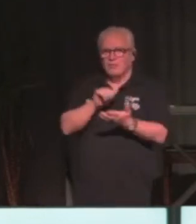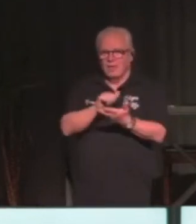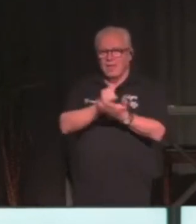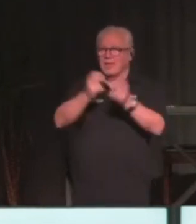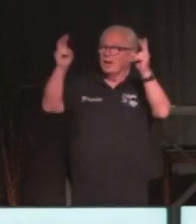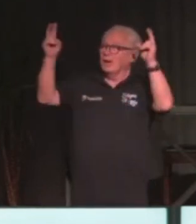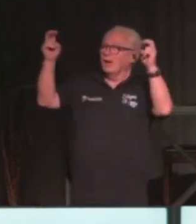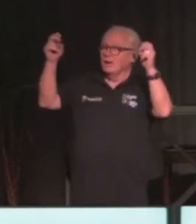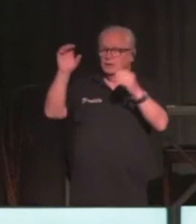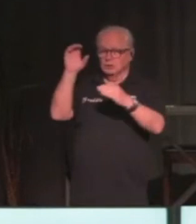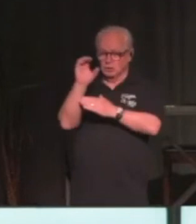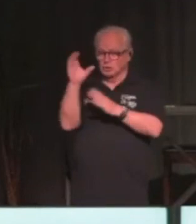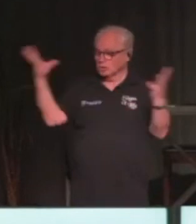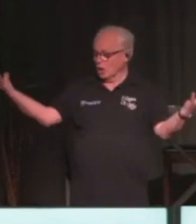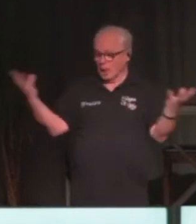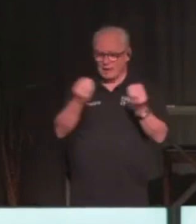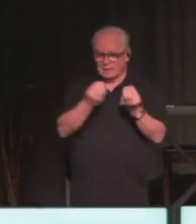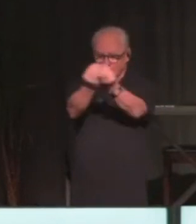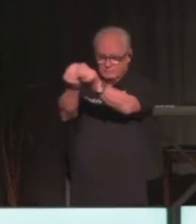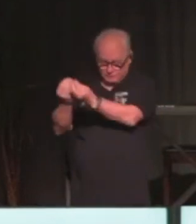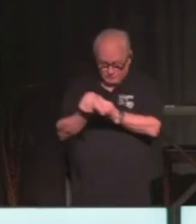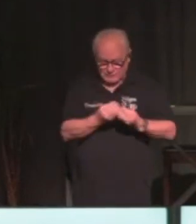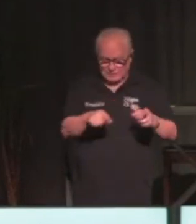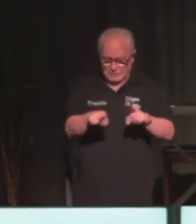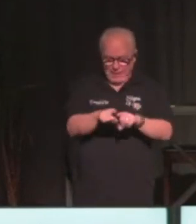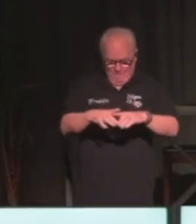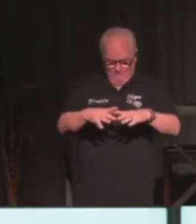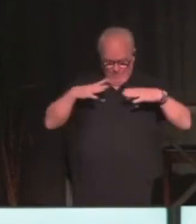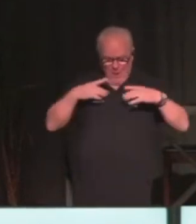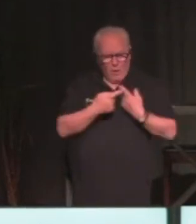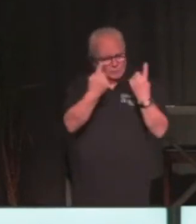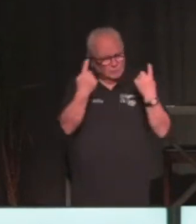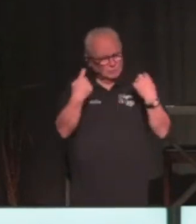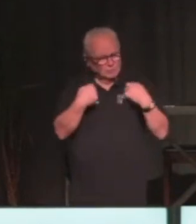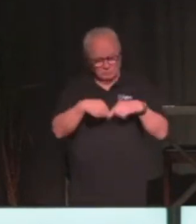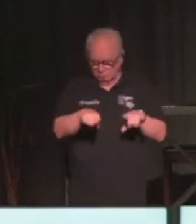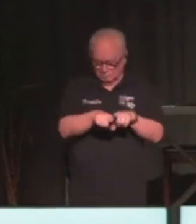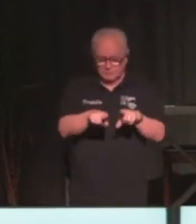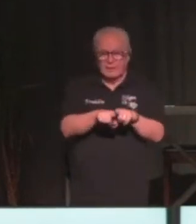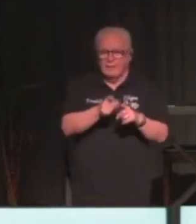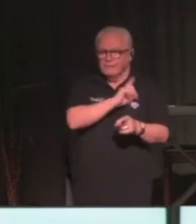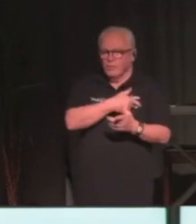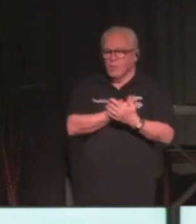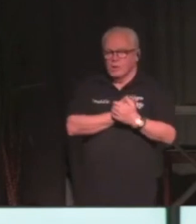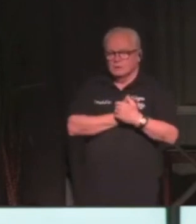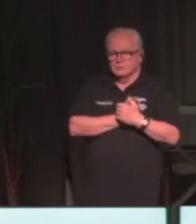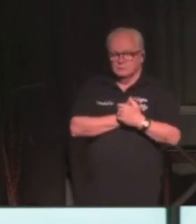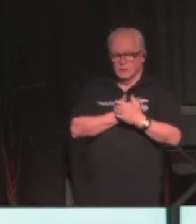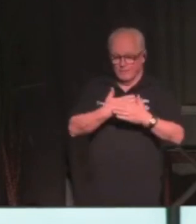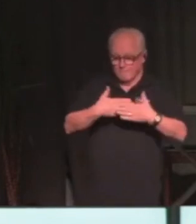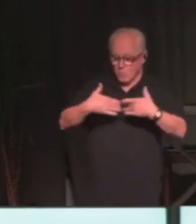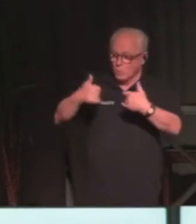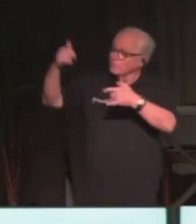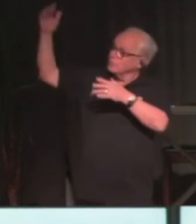church collective and is all about, to prep and prepare us for a move of